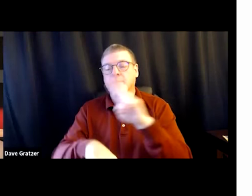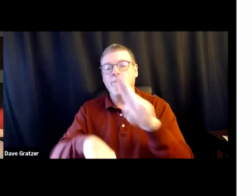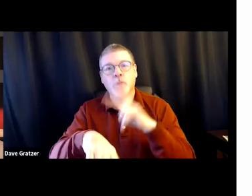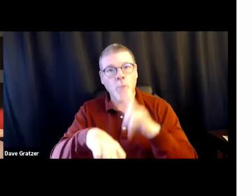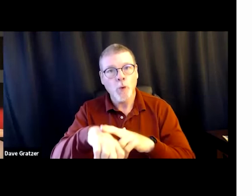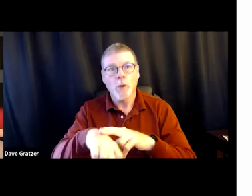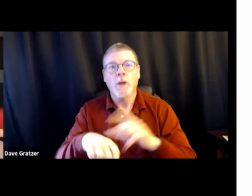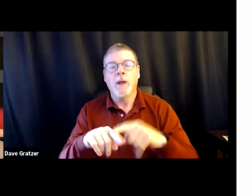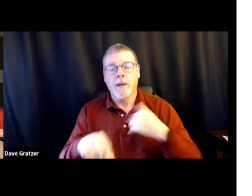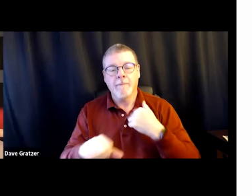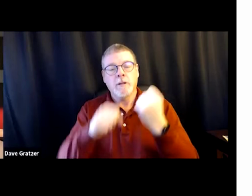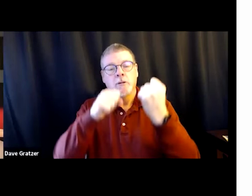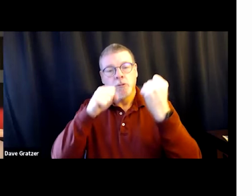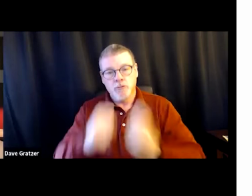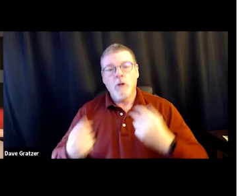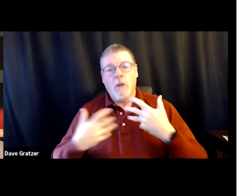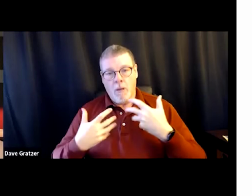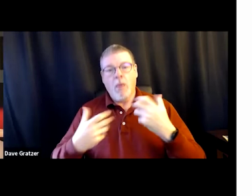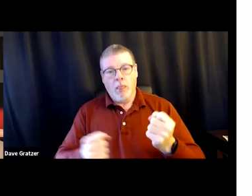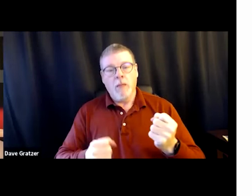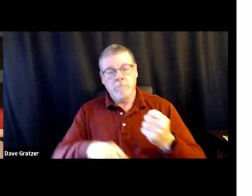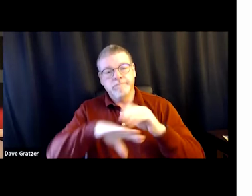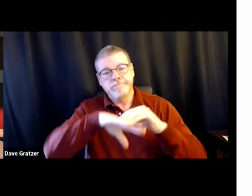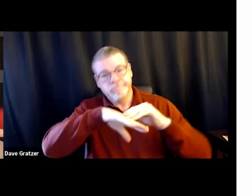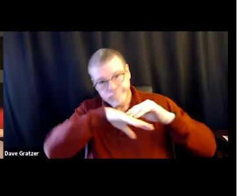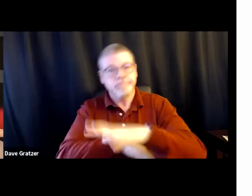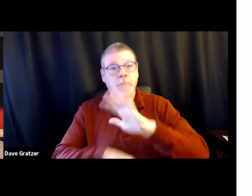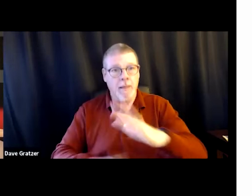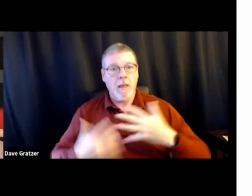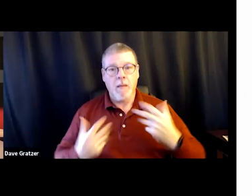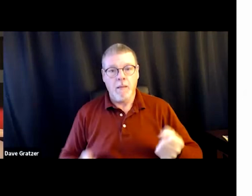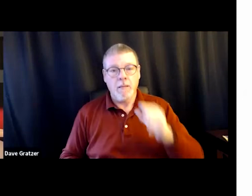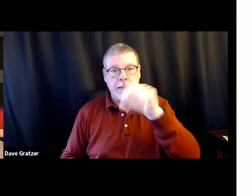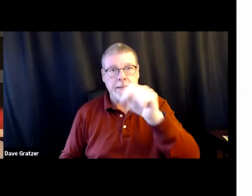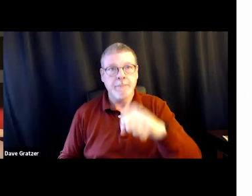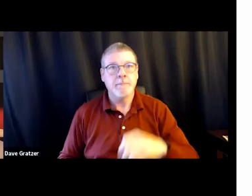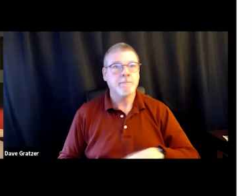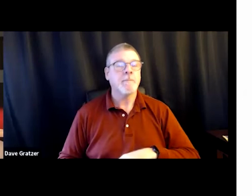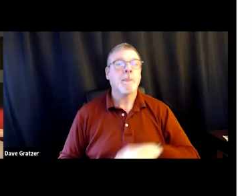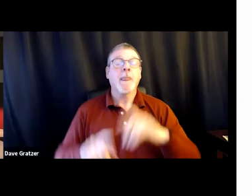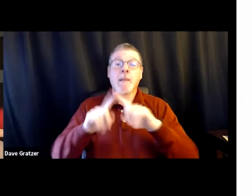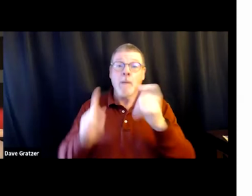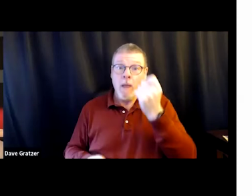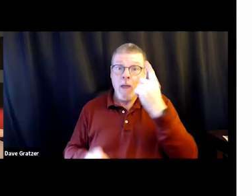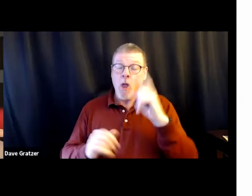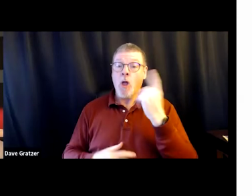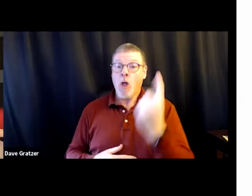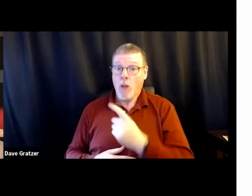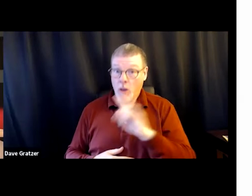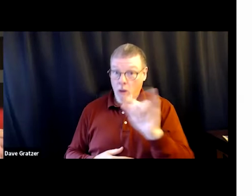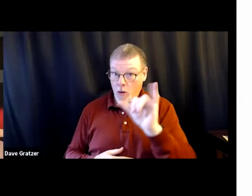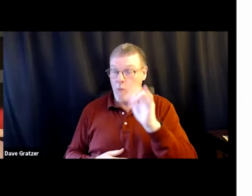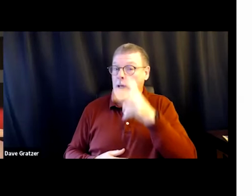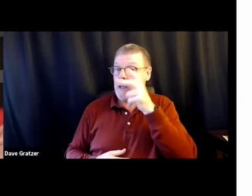heavy health burden, which has a direct impact on their health and well-being and their life quality. But we've also heard from individuals that this